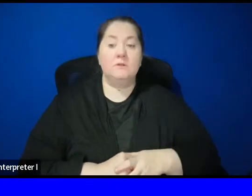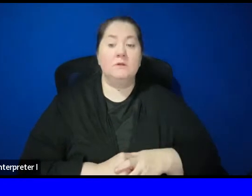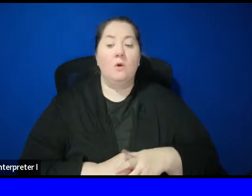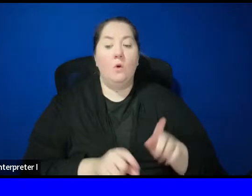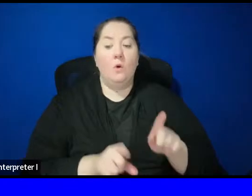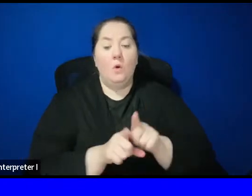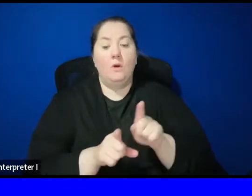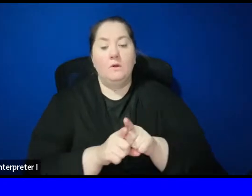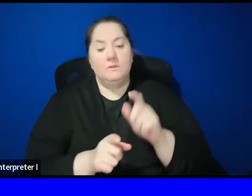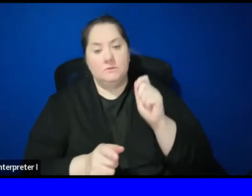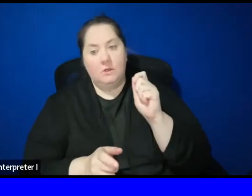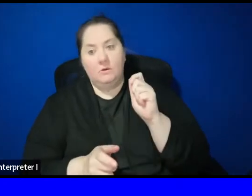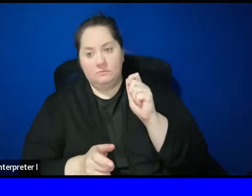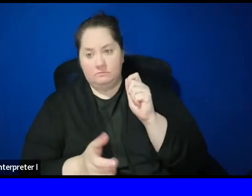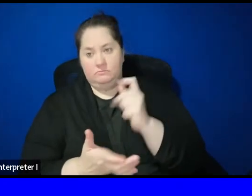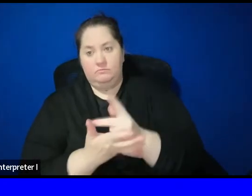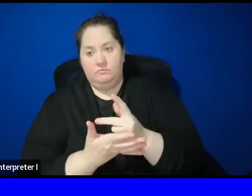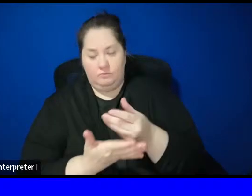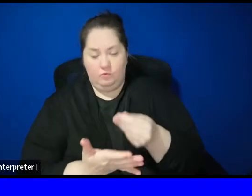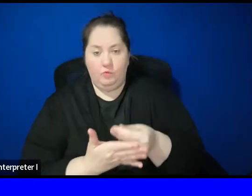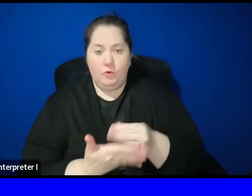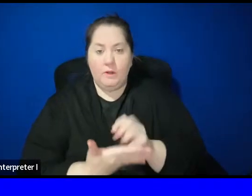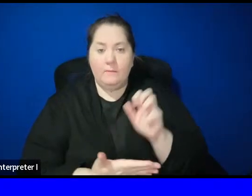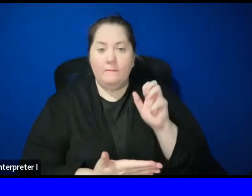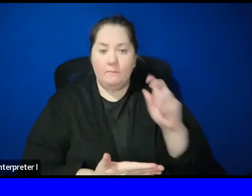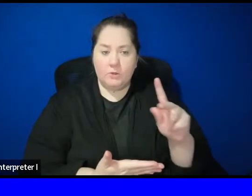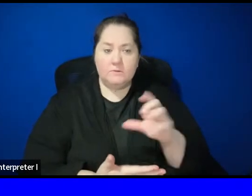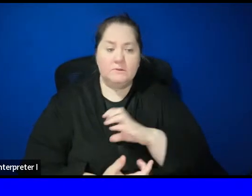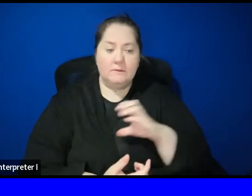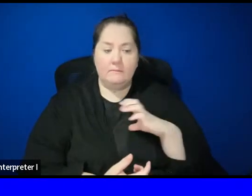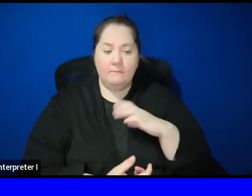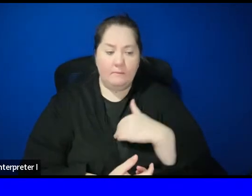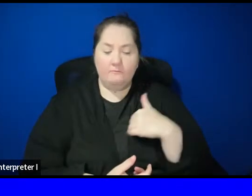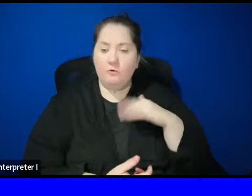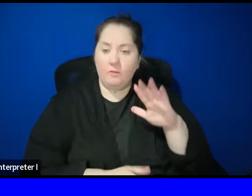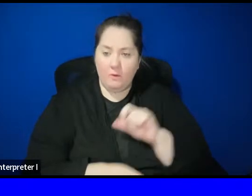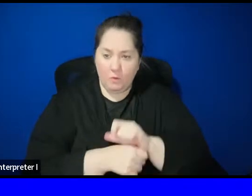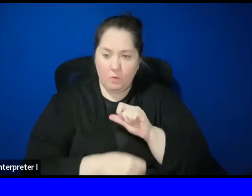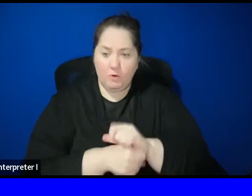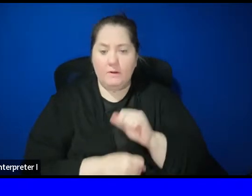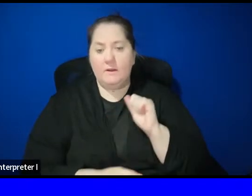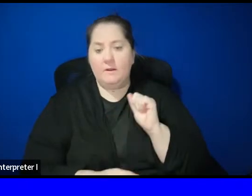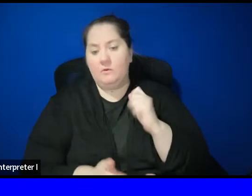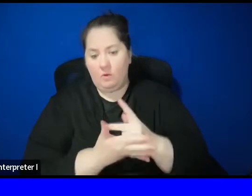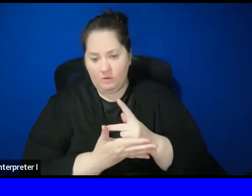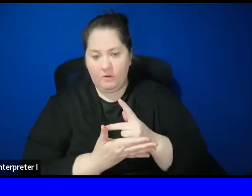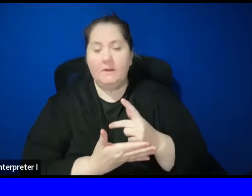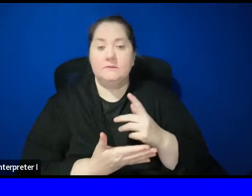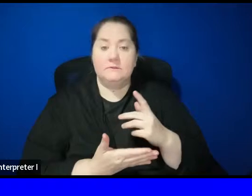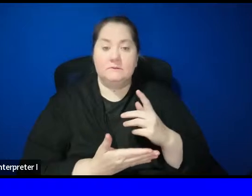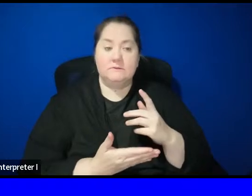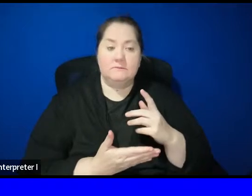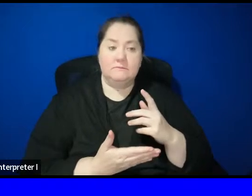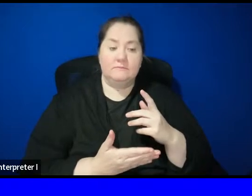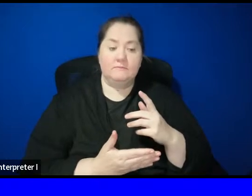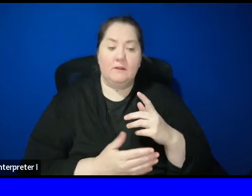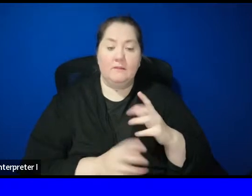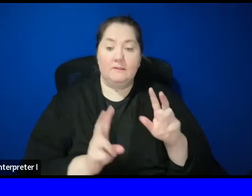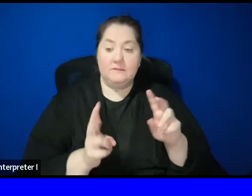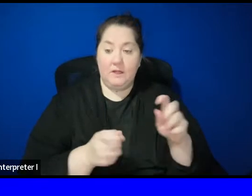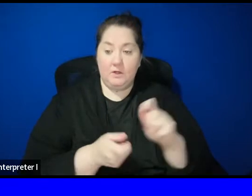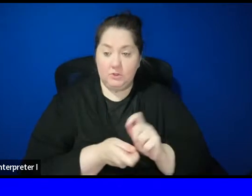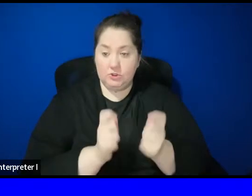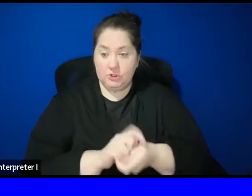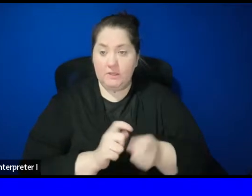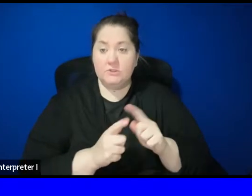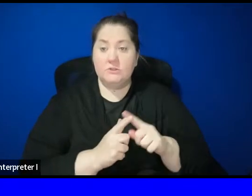authorizes reimbursement of the committee members for their work and authorized expenses. Finally, the title of the bill is changed in the